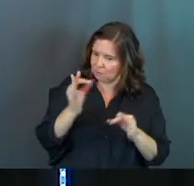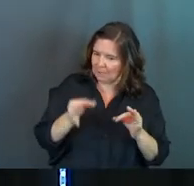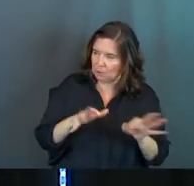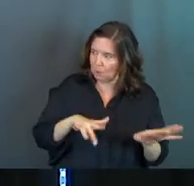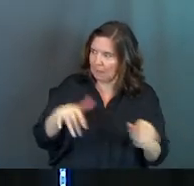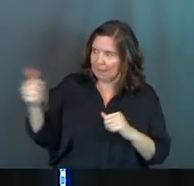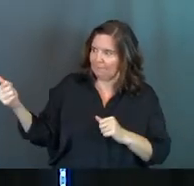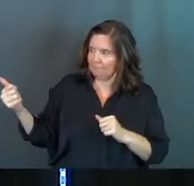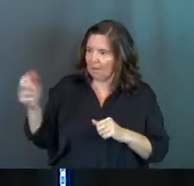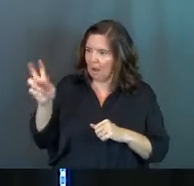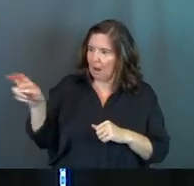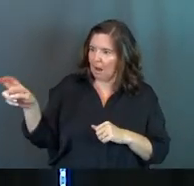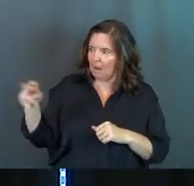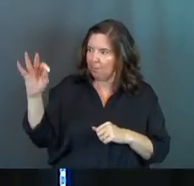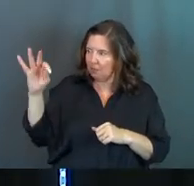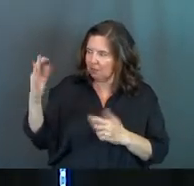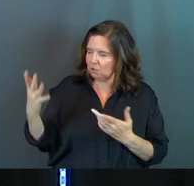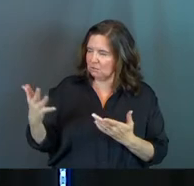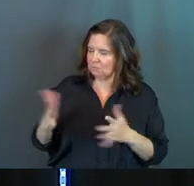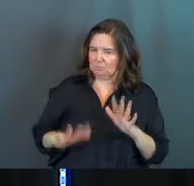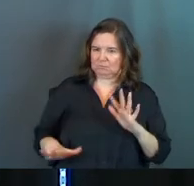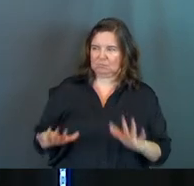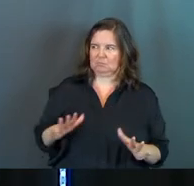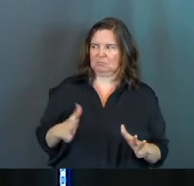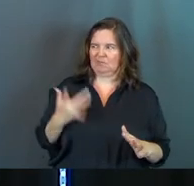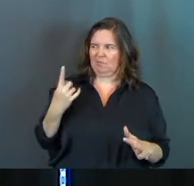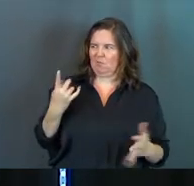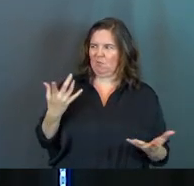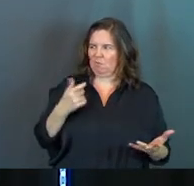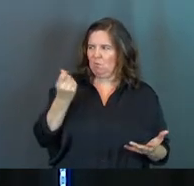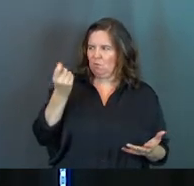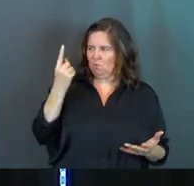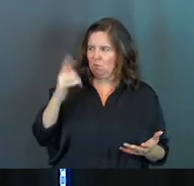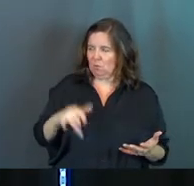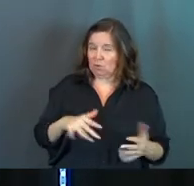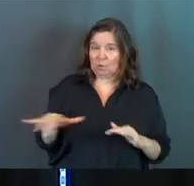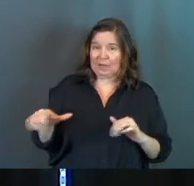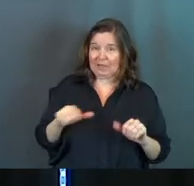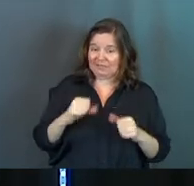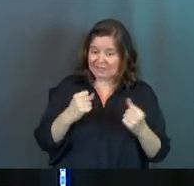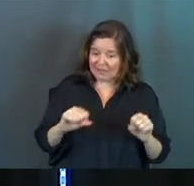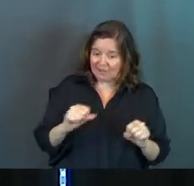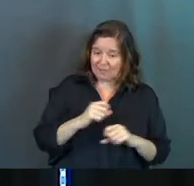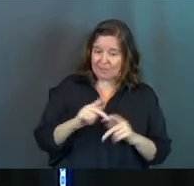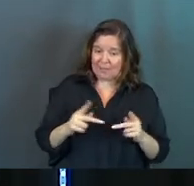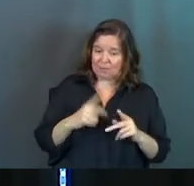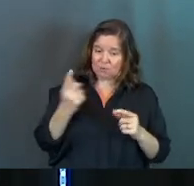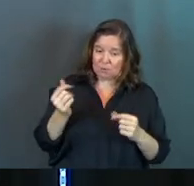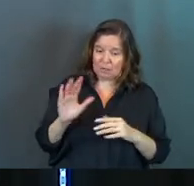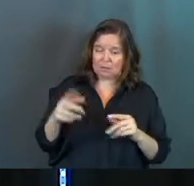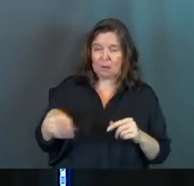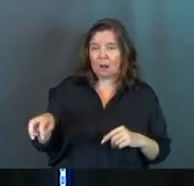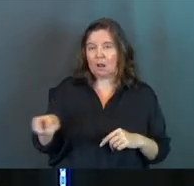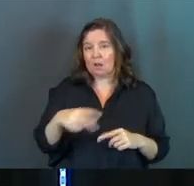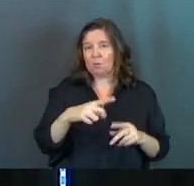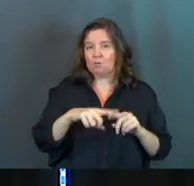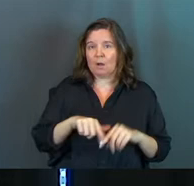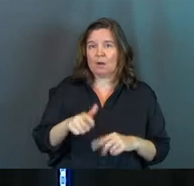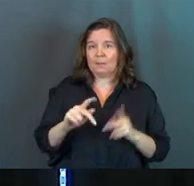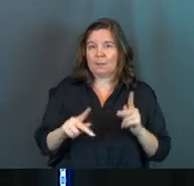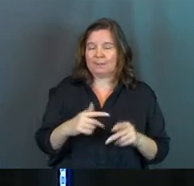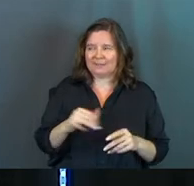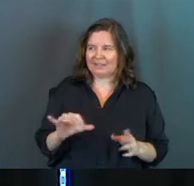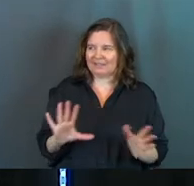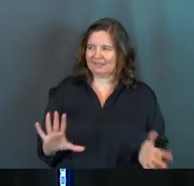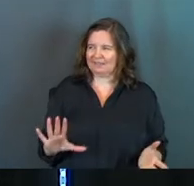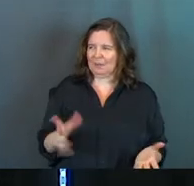decided, you know what? I'm going to travel and preach. You know what mean? Like, are you kidding me? You know what I mean? You're just going to leave this safe place and go do all, just wander around and rely on other people and get,